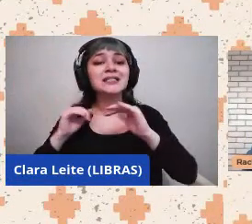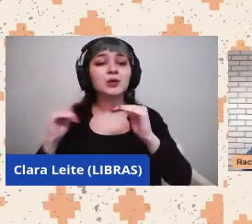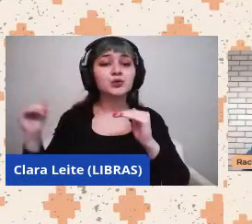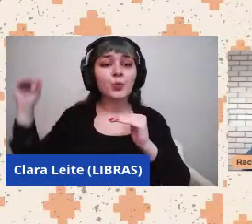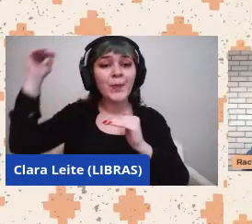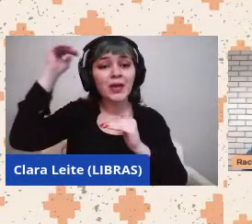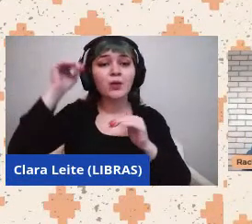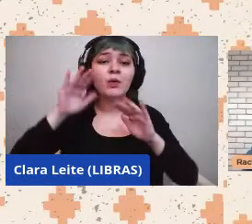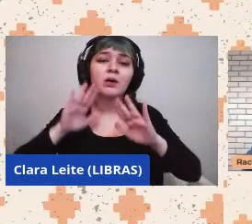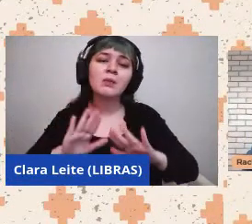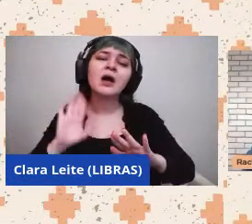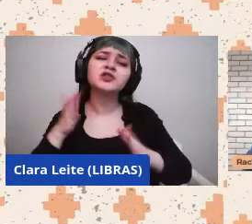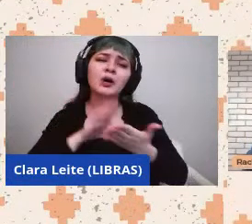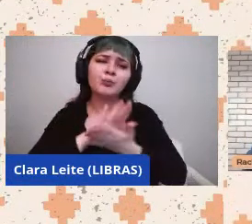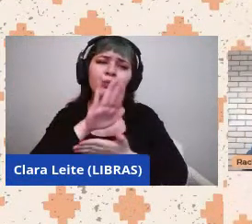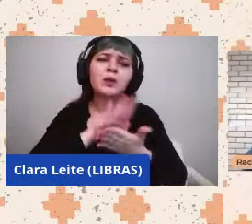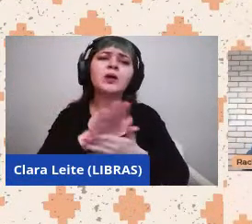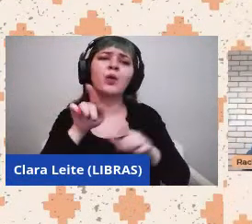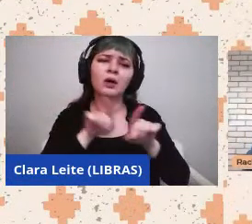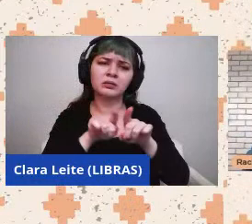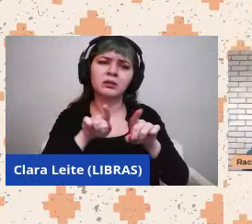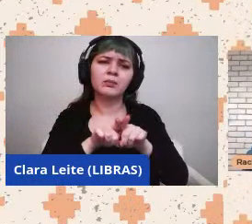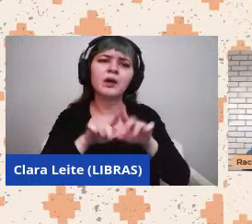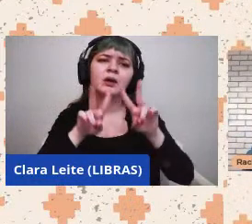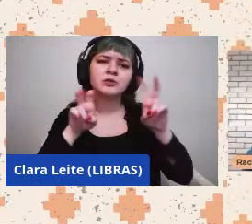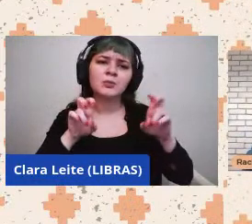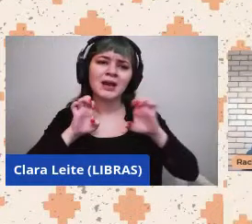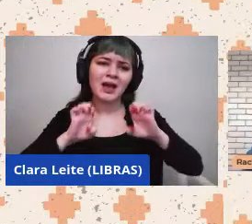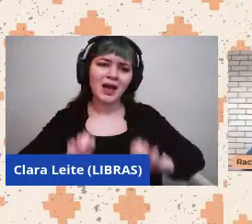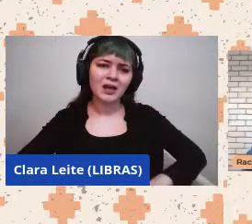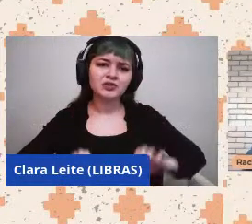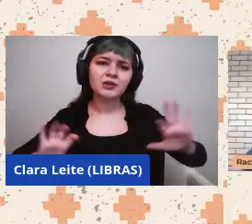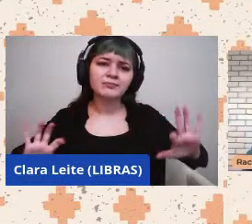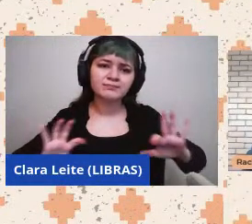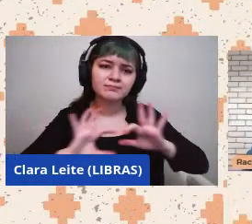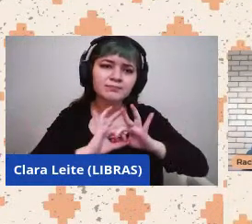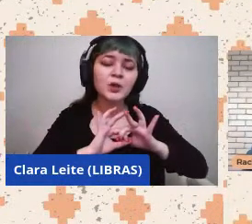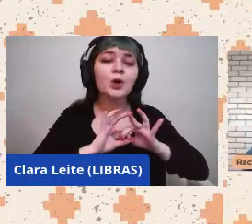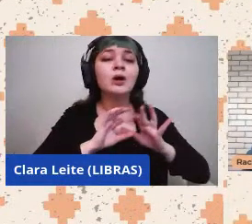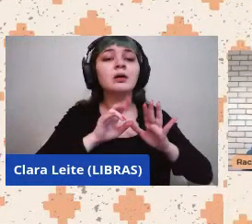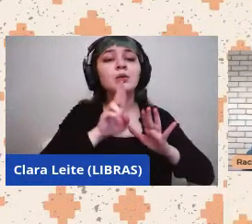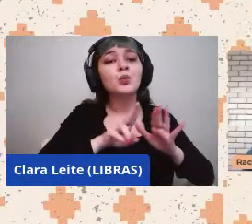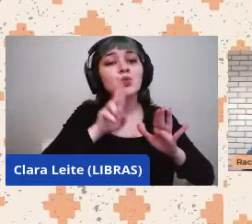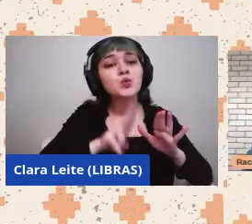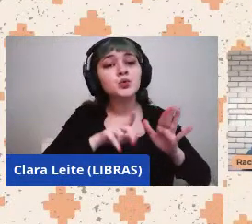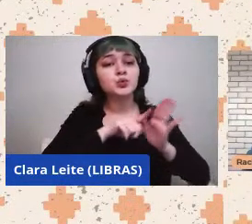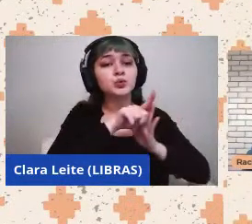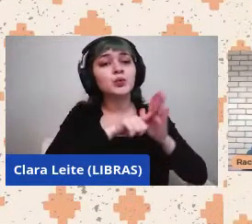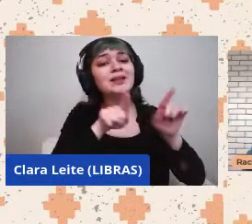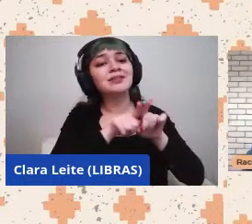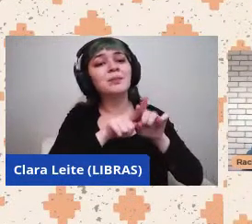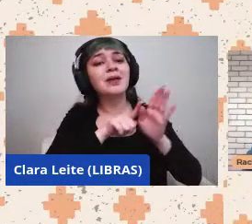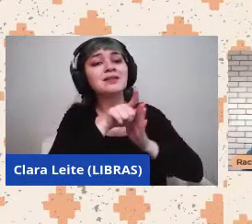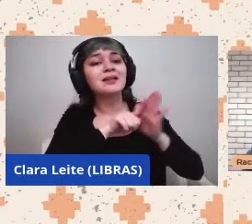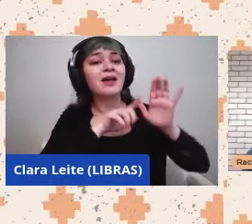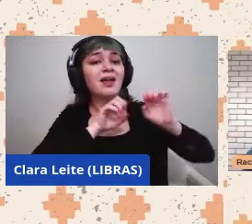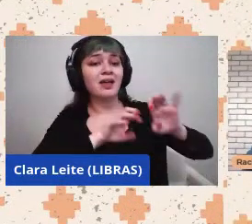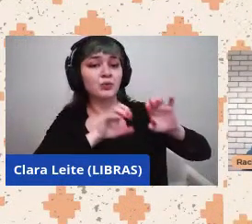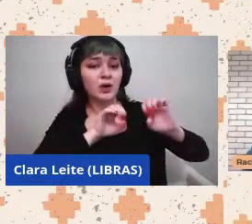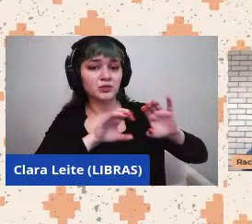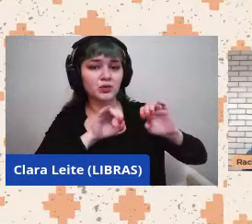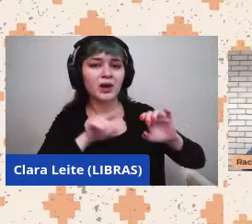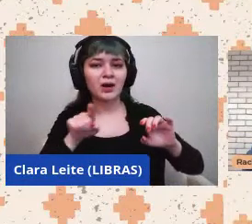also published about ethics with respect to youth research and educational research more generally. And you can see on the